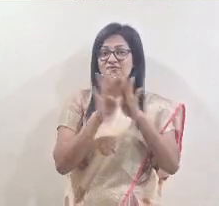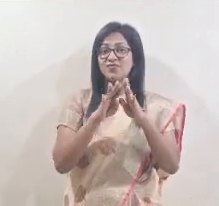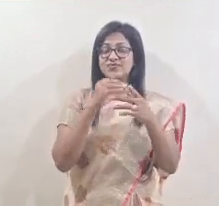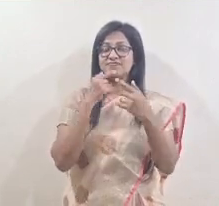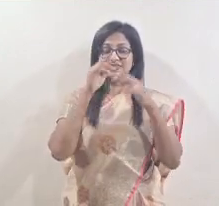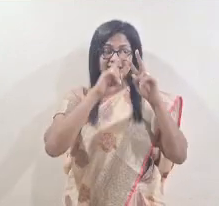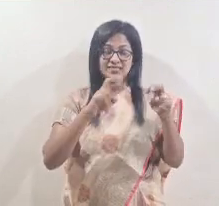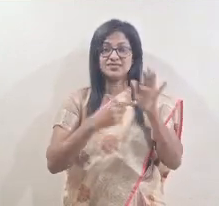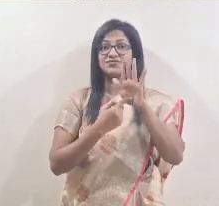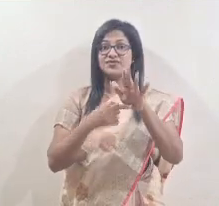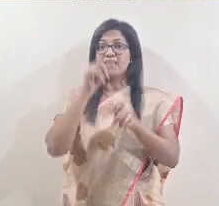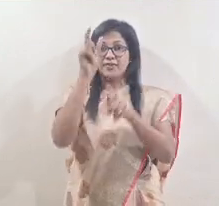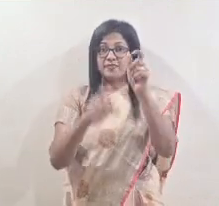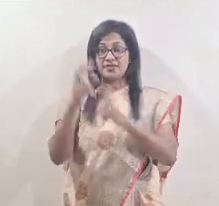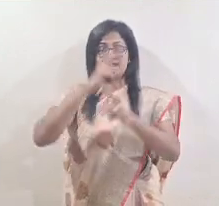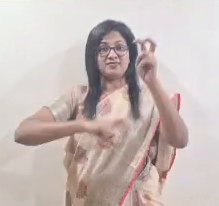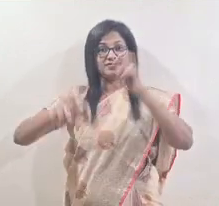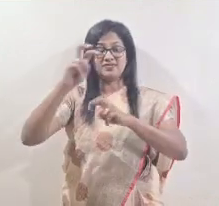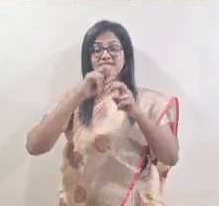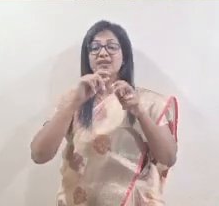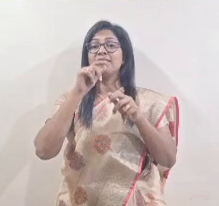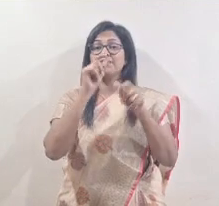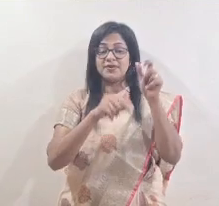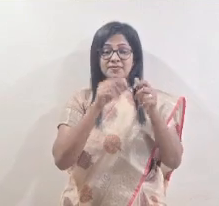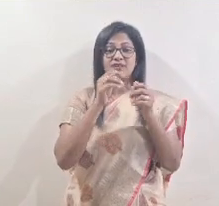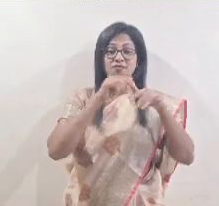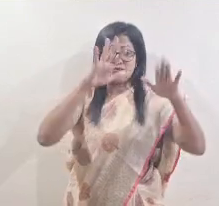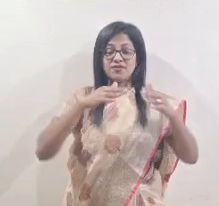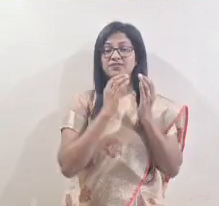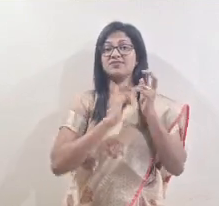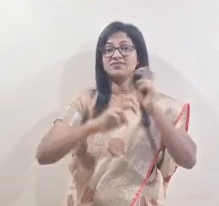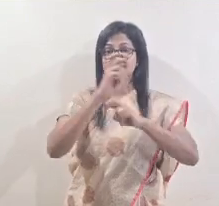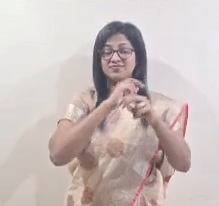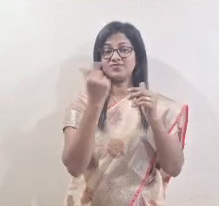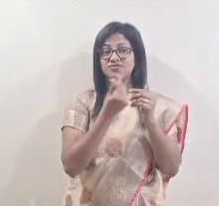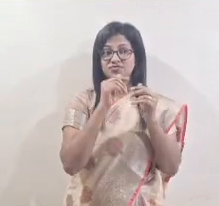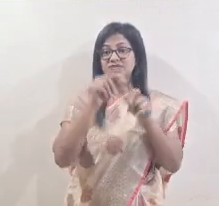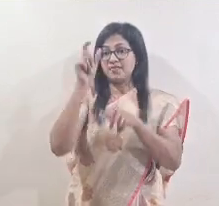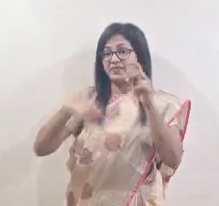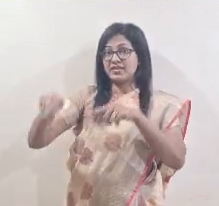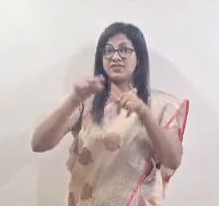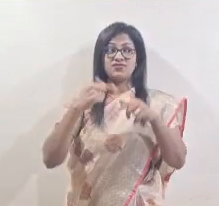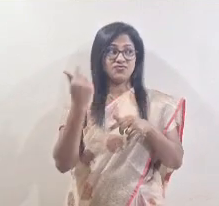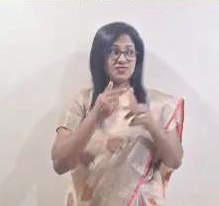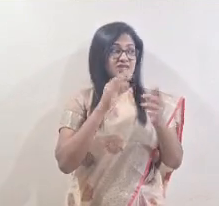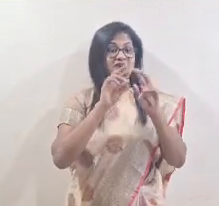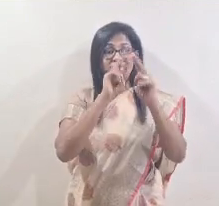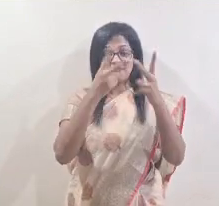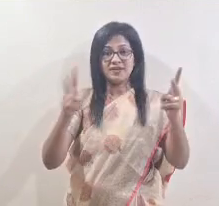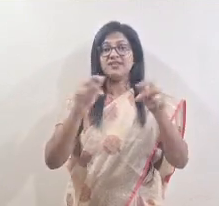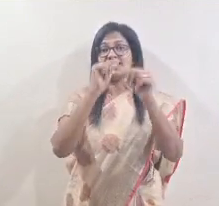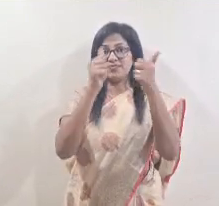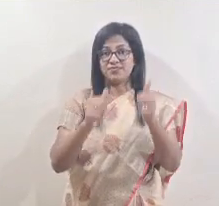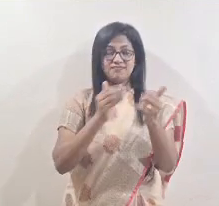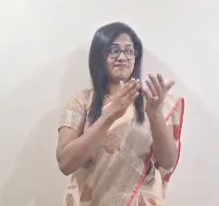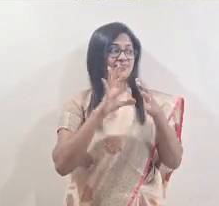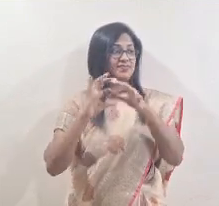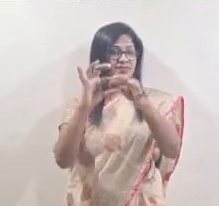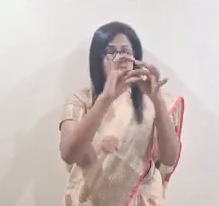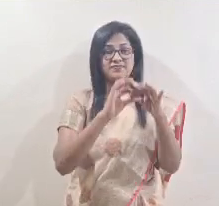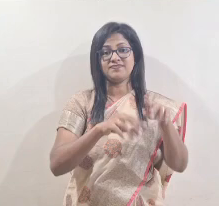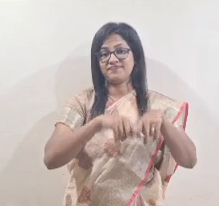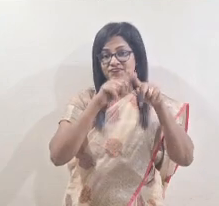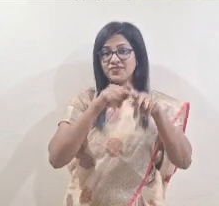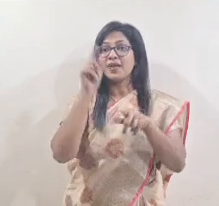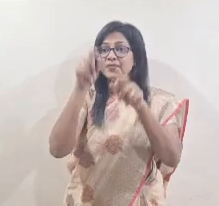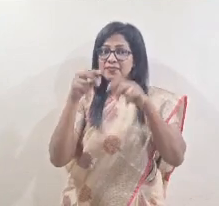I've done is that public usage of water transport is highly dependent on multimodal connectivity. So it's that people